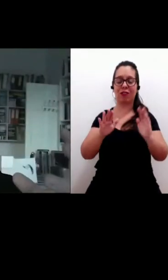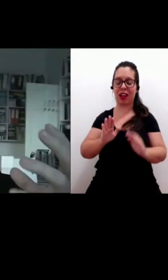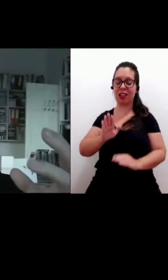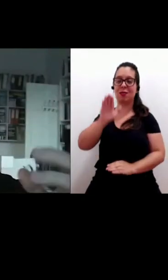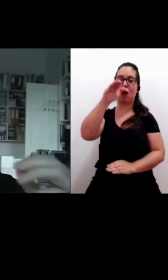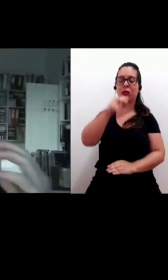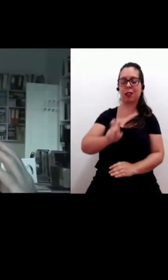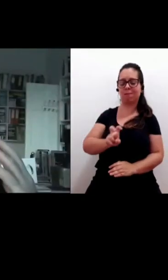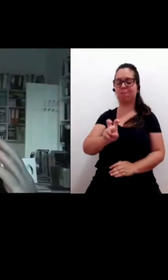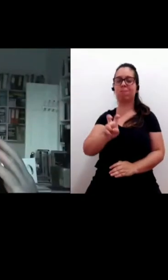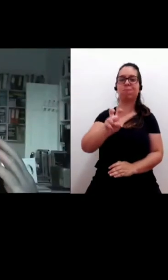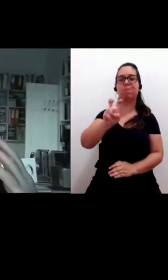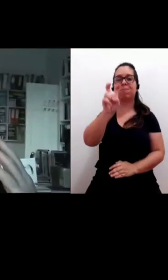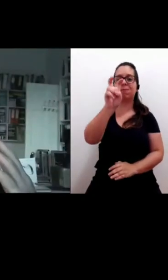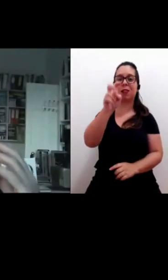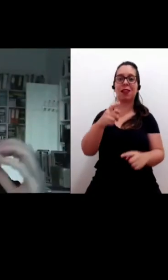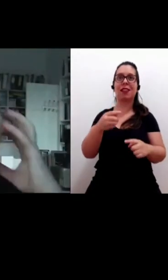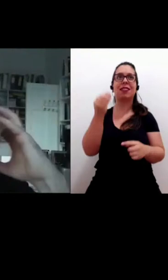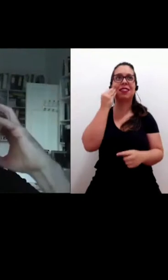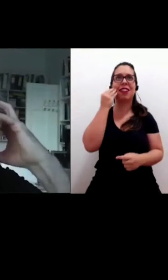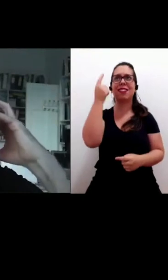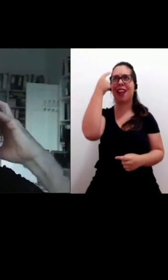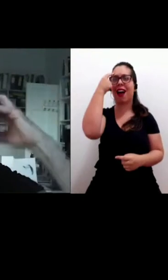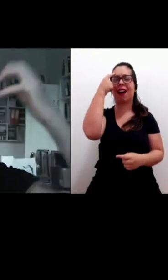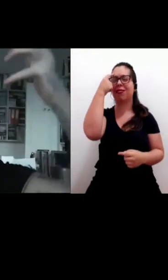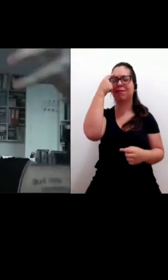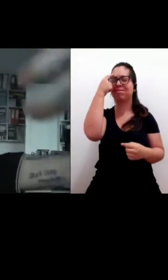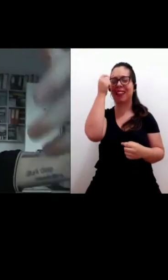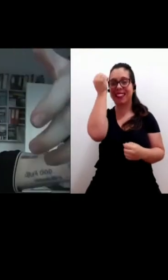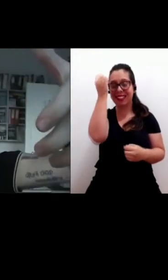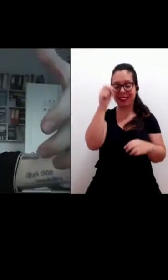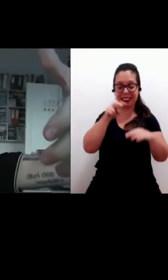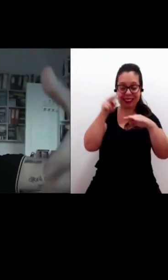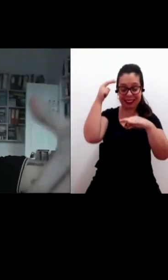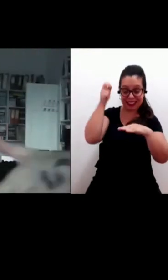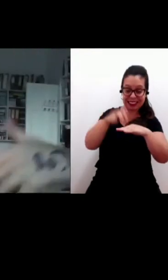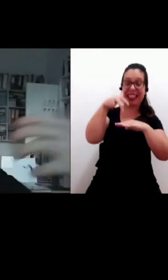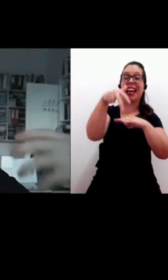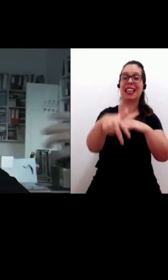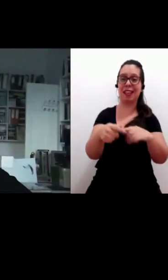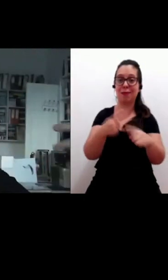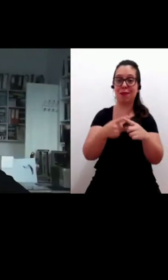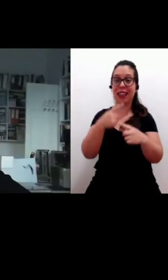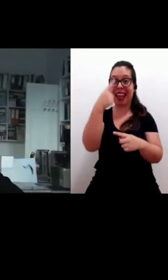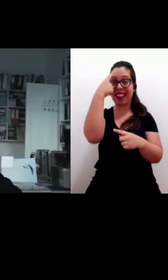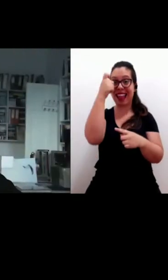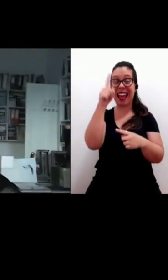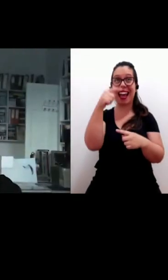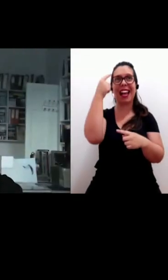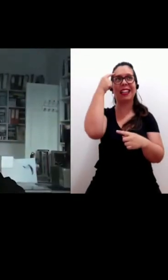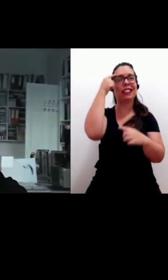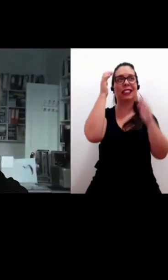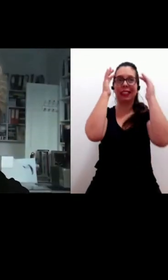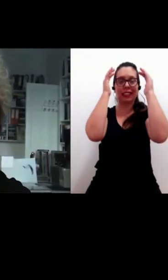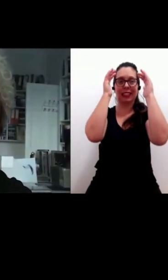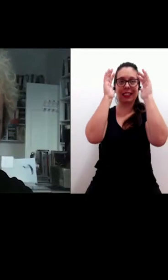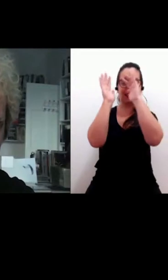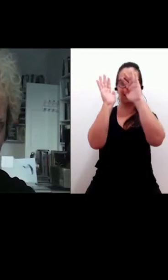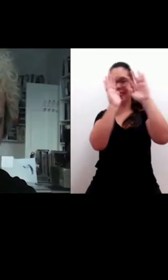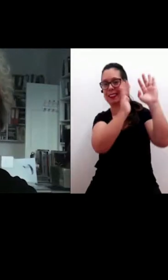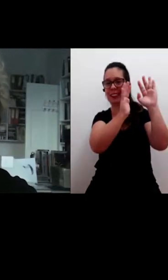because a big part of creativity is trying to get out of your head and just more have a more